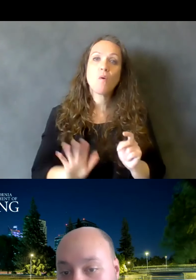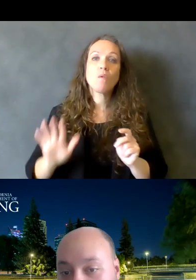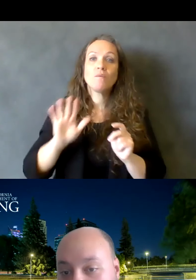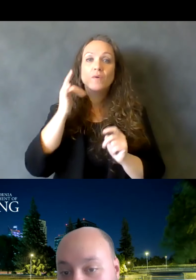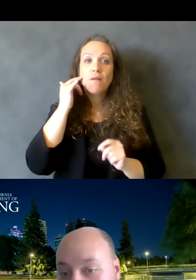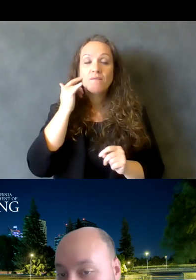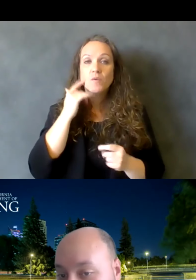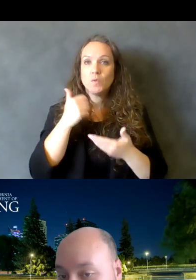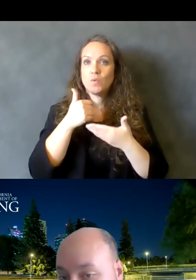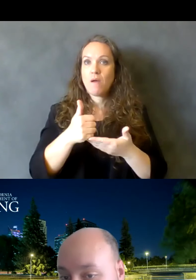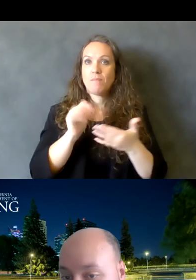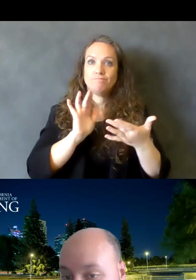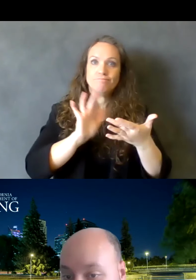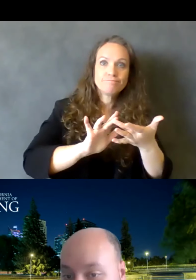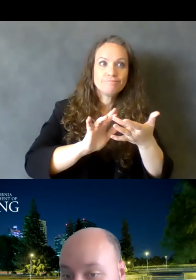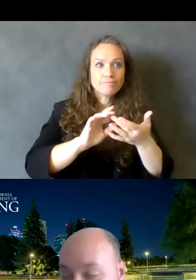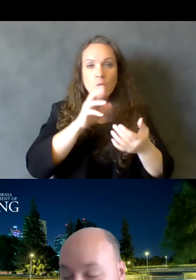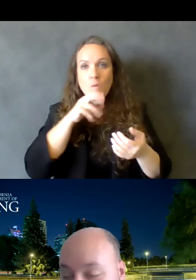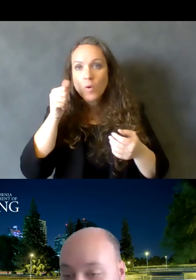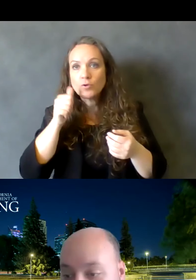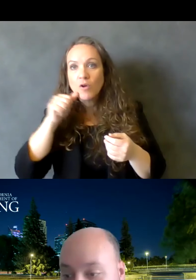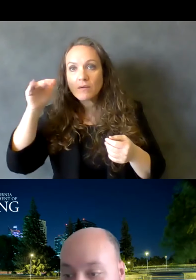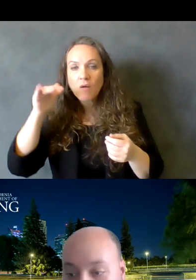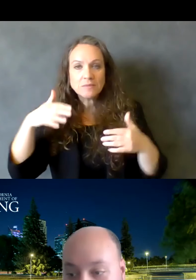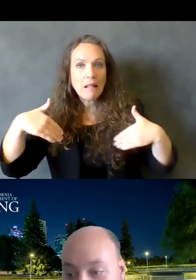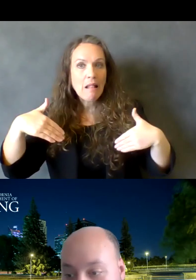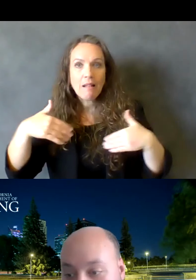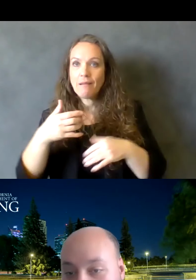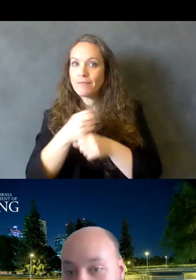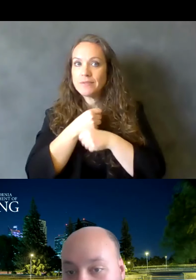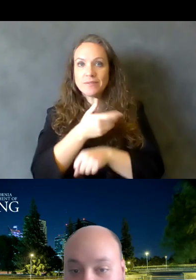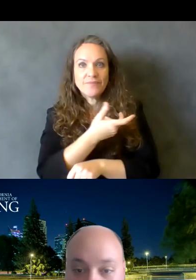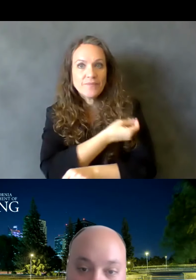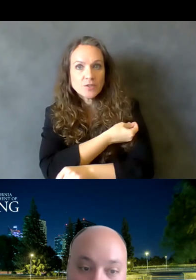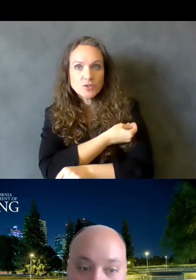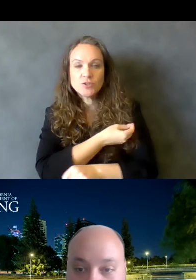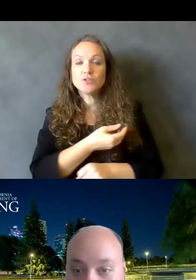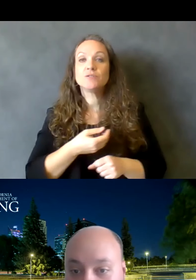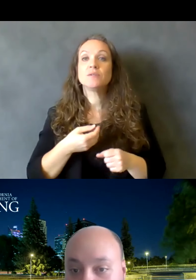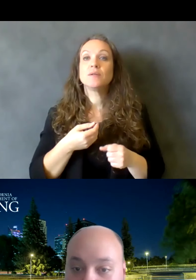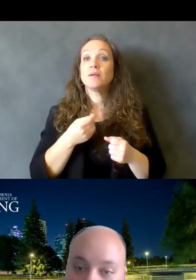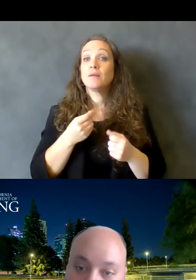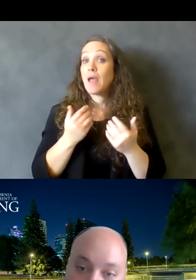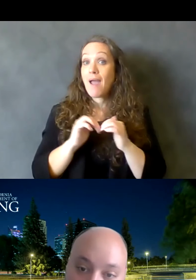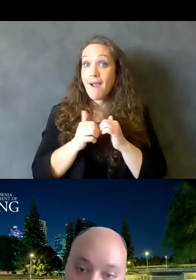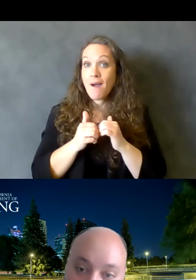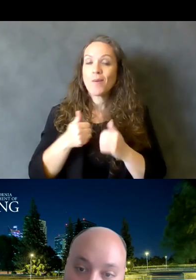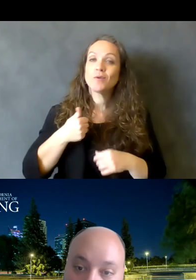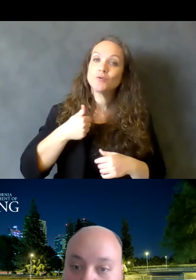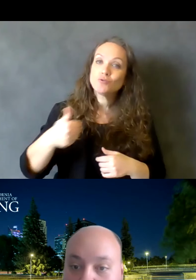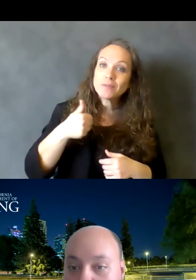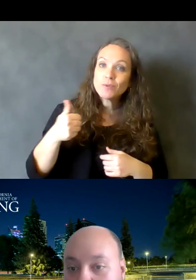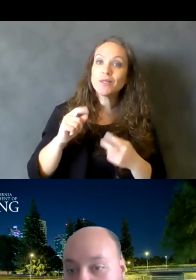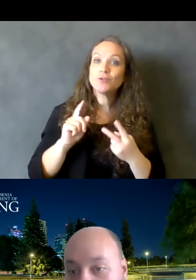older adults that have yet to be vaccinated, and to provide, to do that through providing transportation, additional